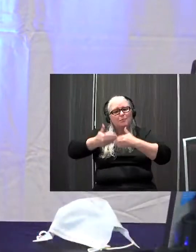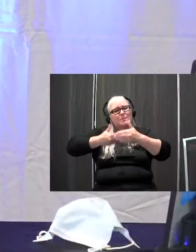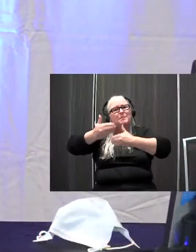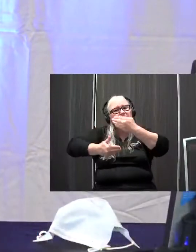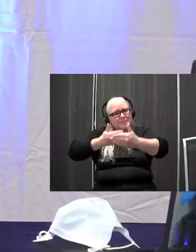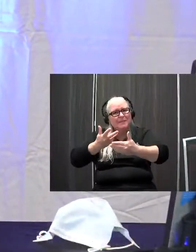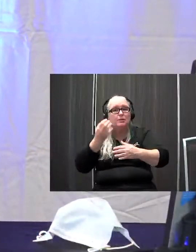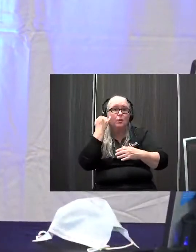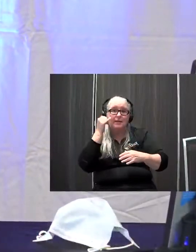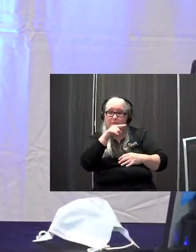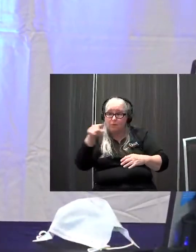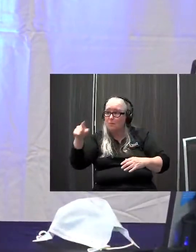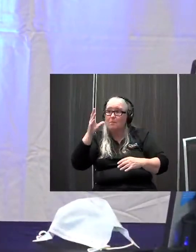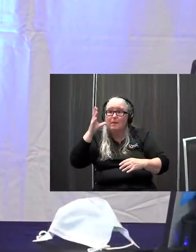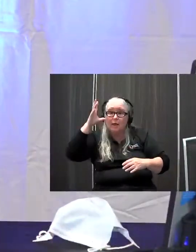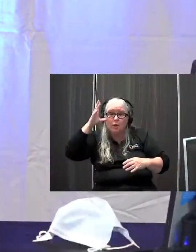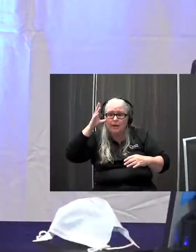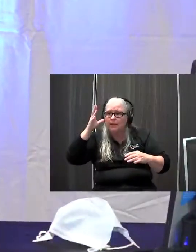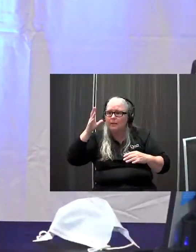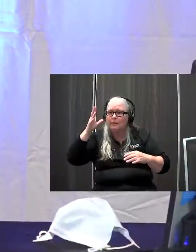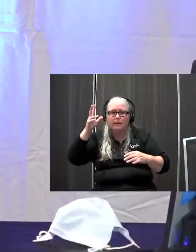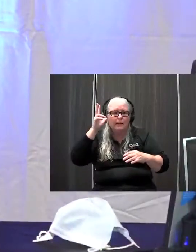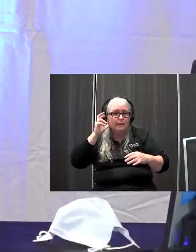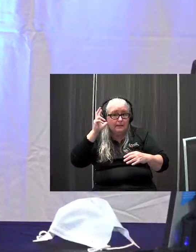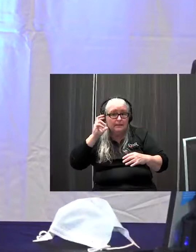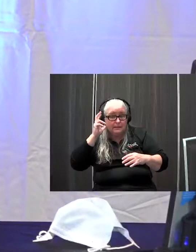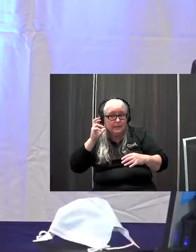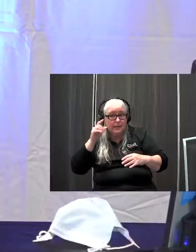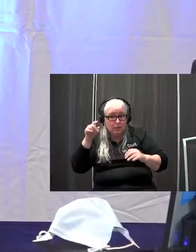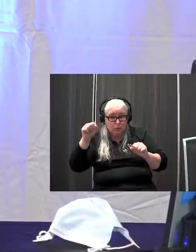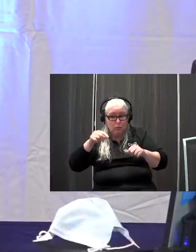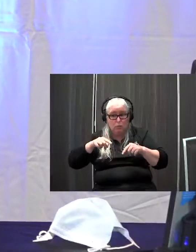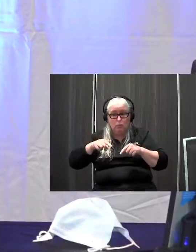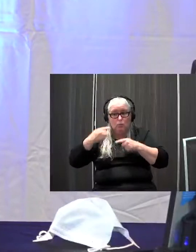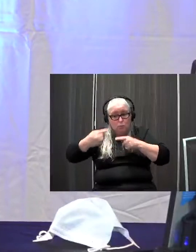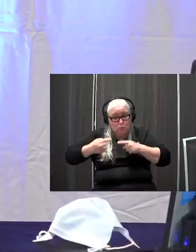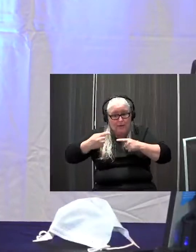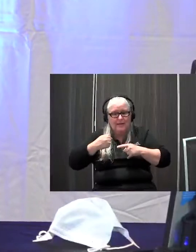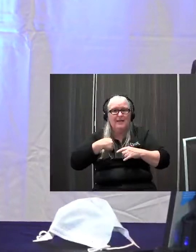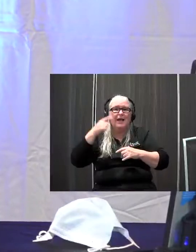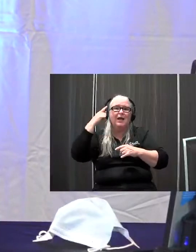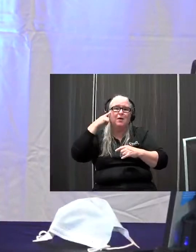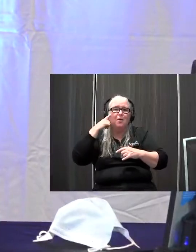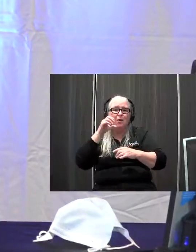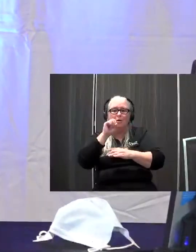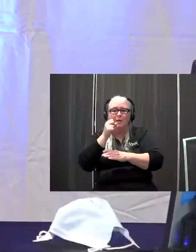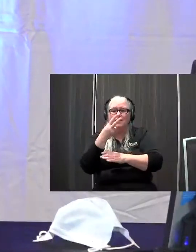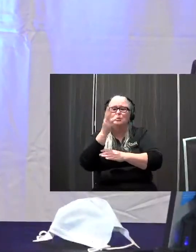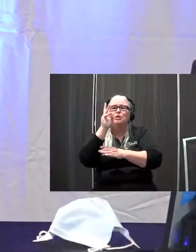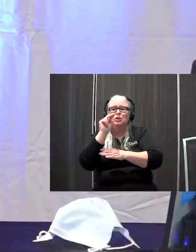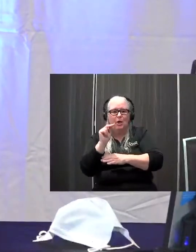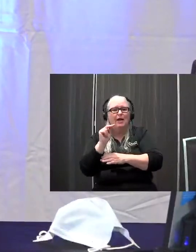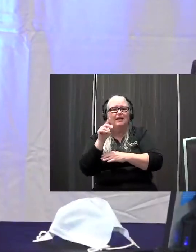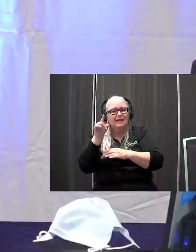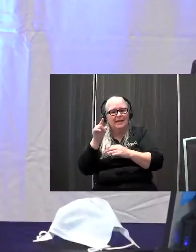parent listening to this who's really in the middle of struggling a lot, I hope that Sean makes you feel hopeful today. I think there's a lot of reason to feel